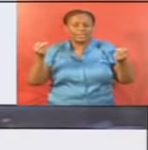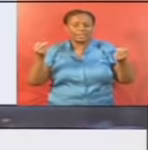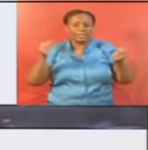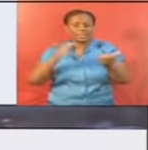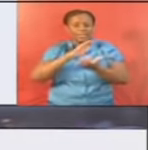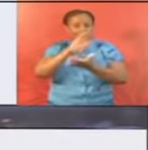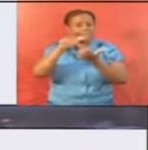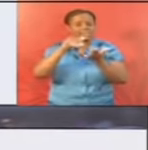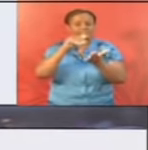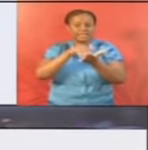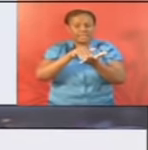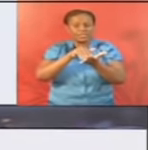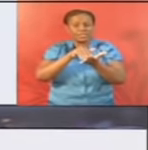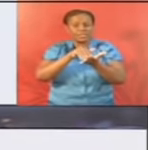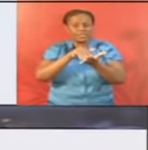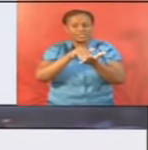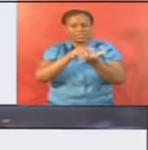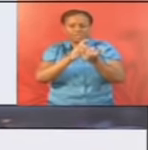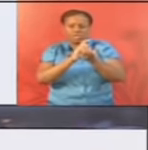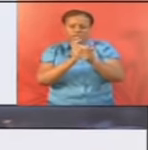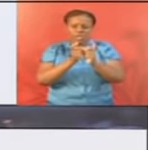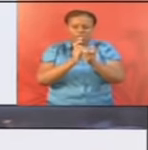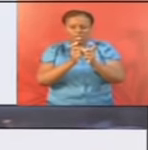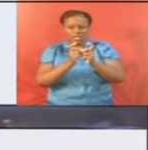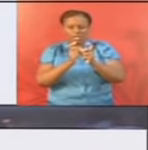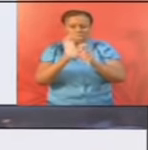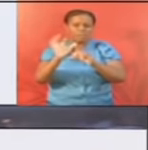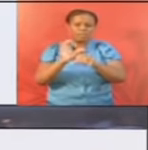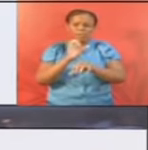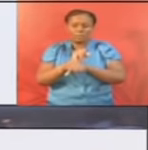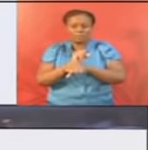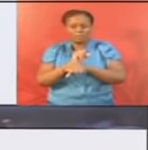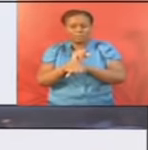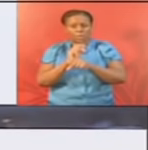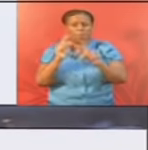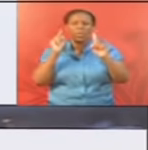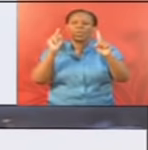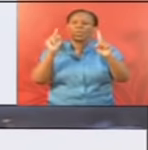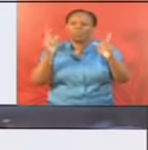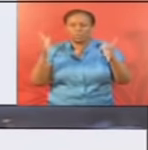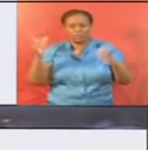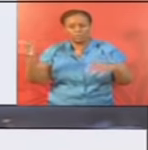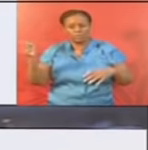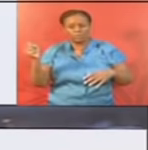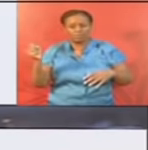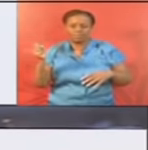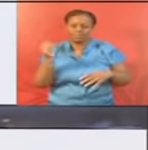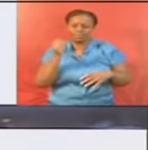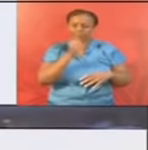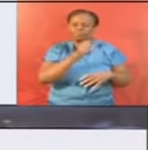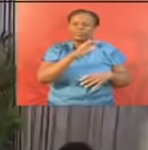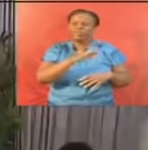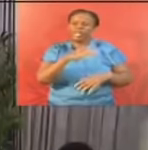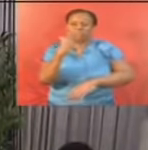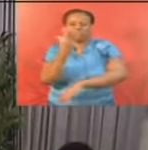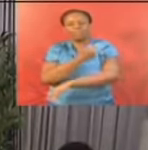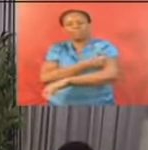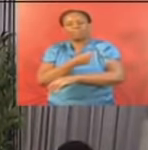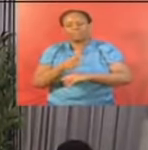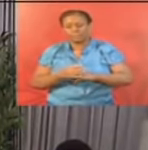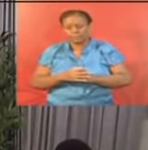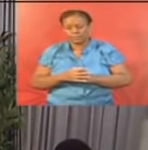children is booked for their vaccination and vaccinated accordingly. Thank you, Candice. Back to